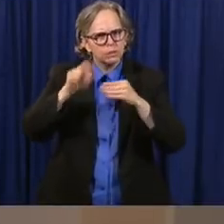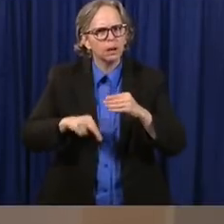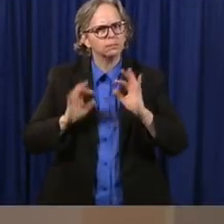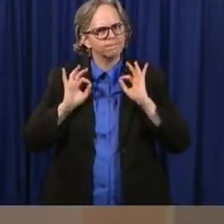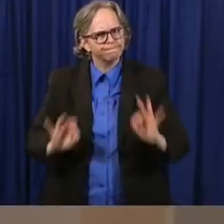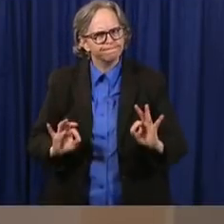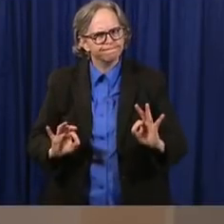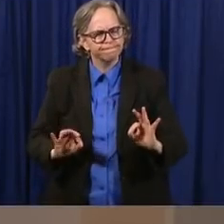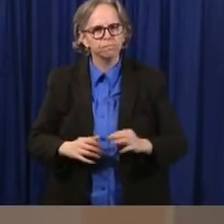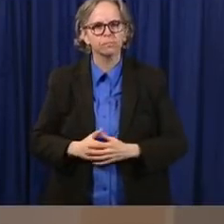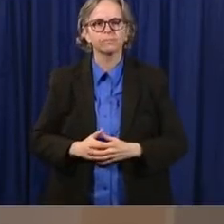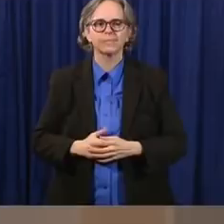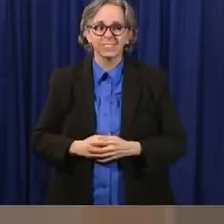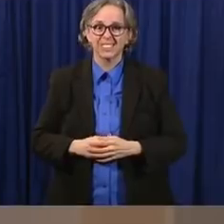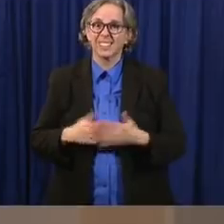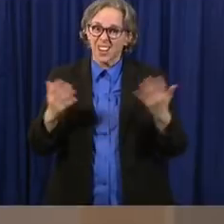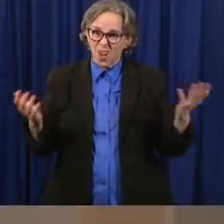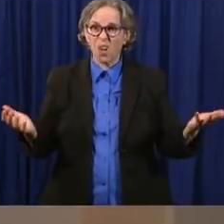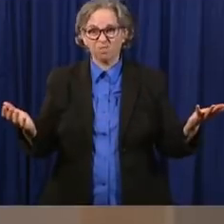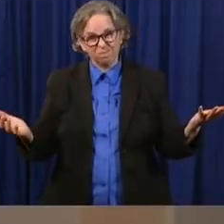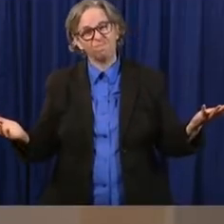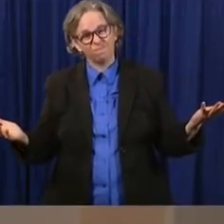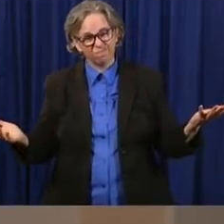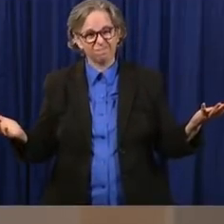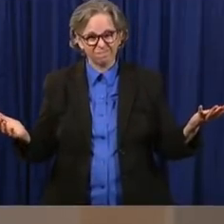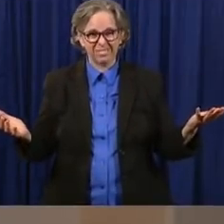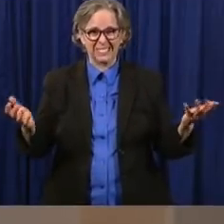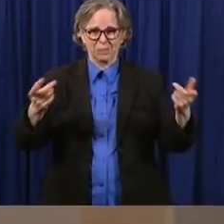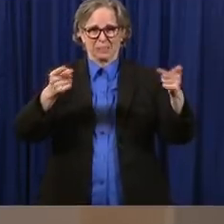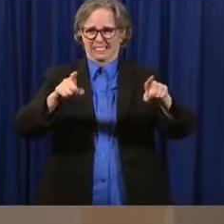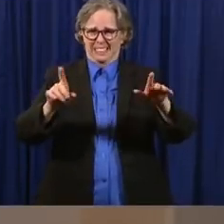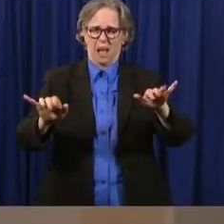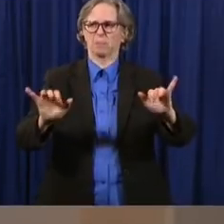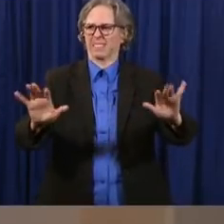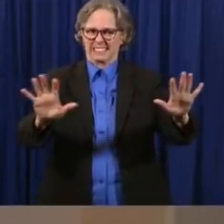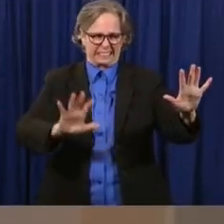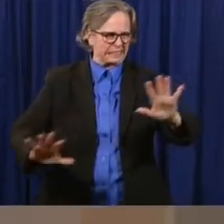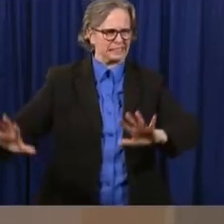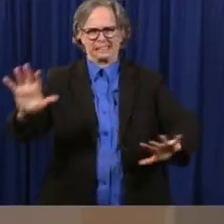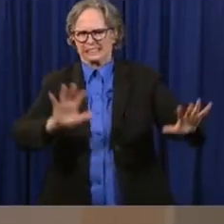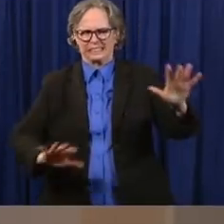have value. And so that's happening very fast. I think that